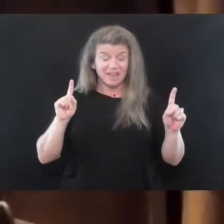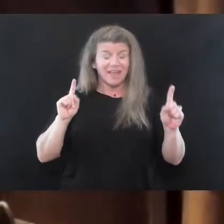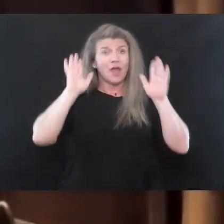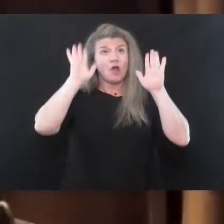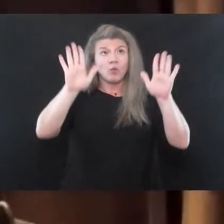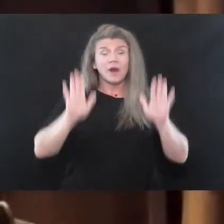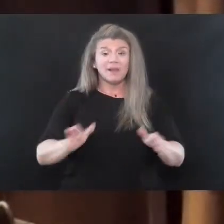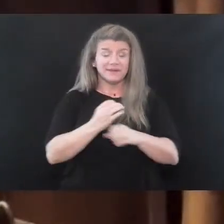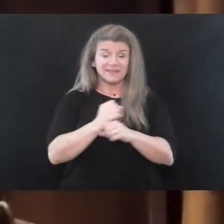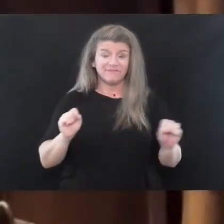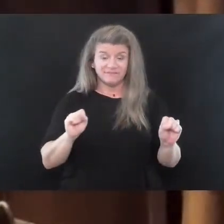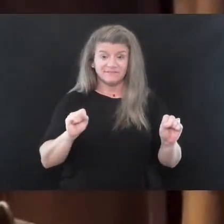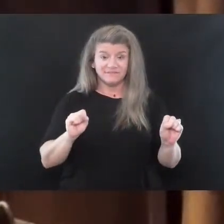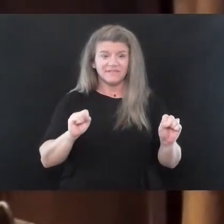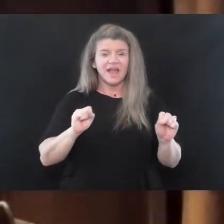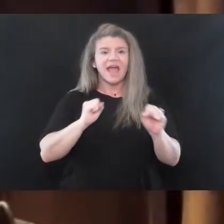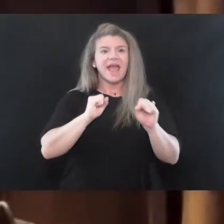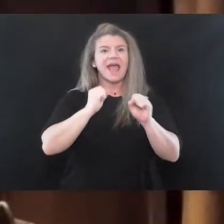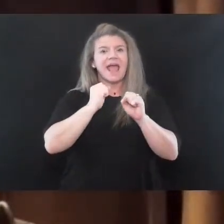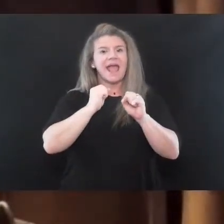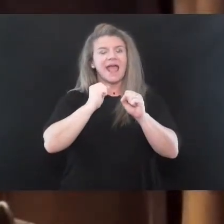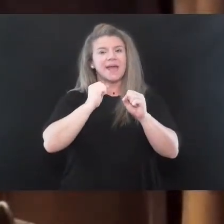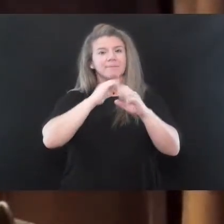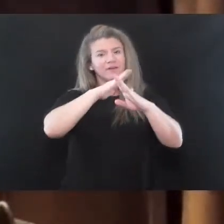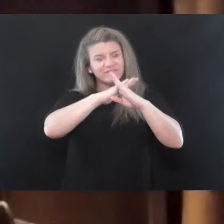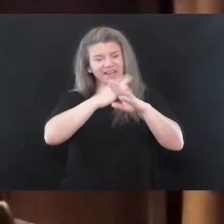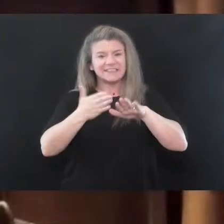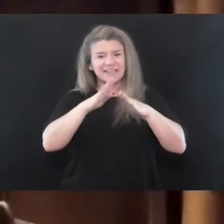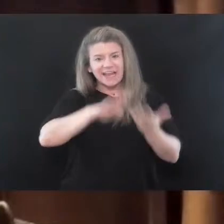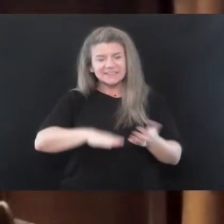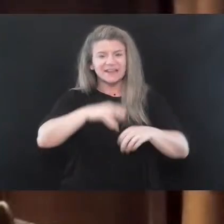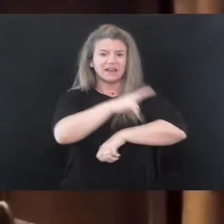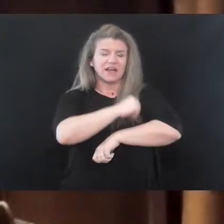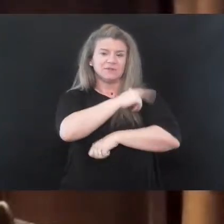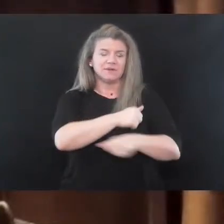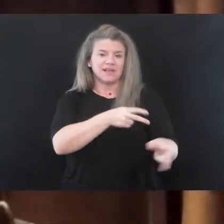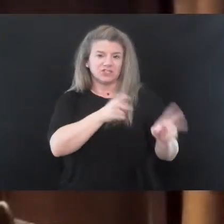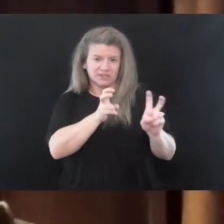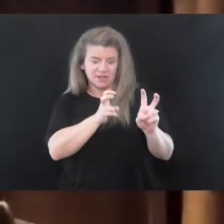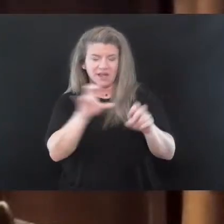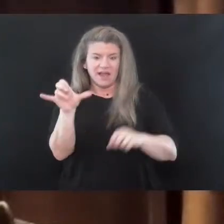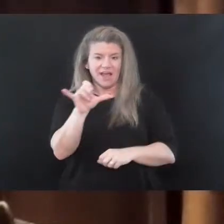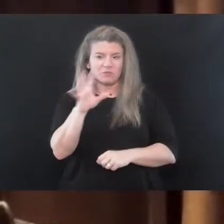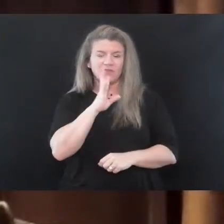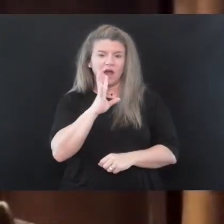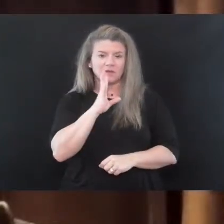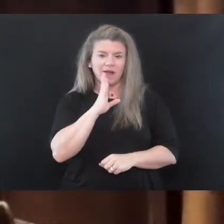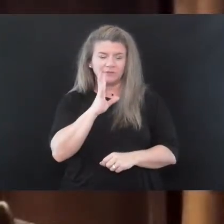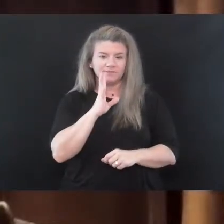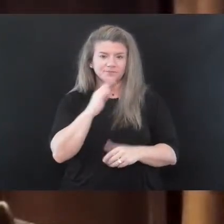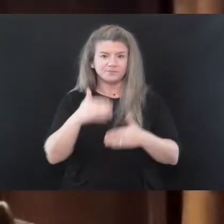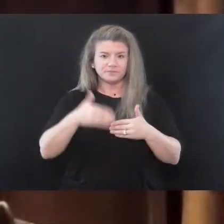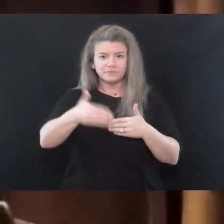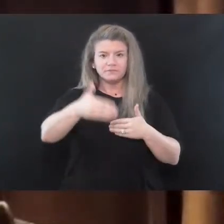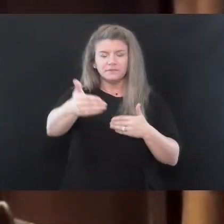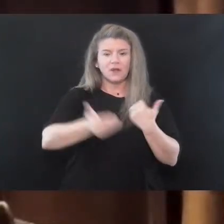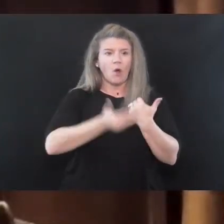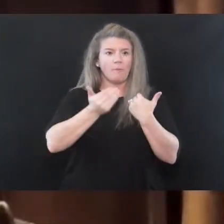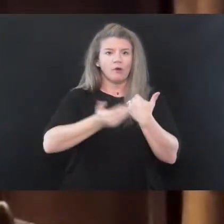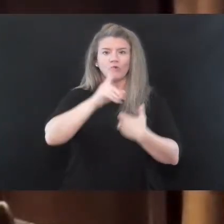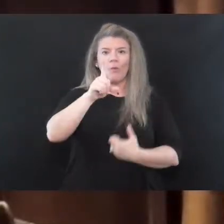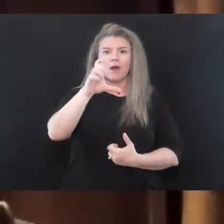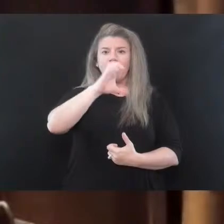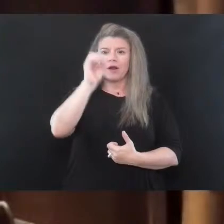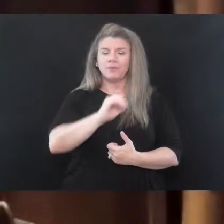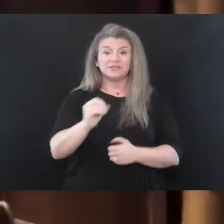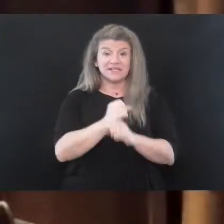incredibly safe, and preventing deaths and preventing hospitalizations, as we talked about, almost 100%